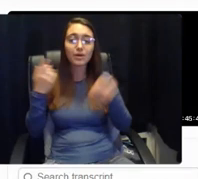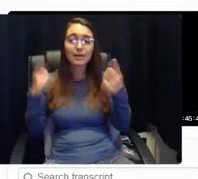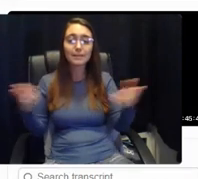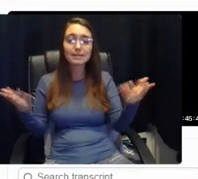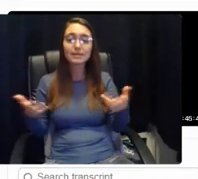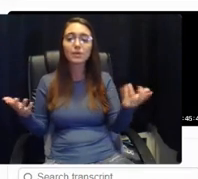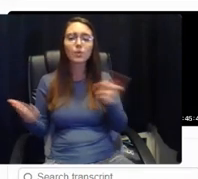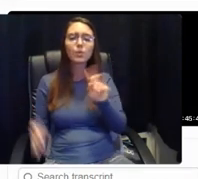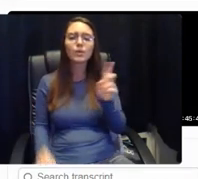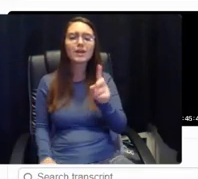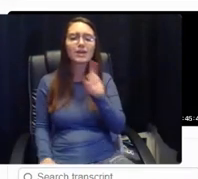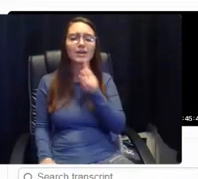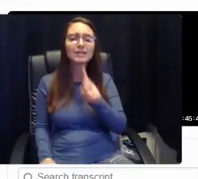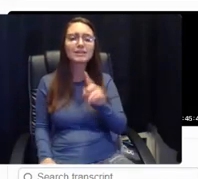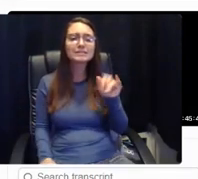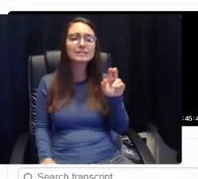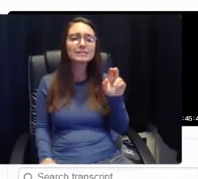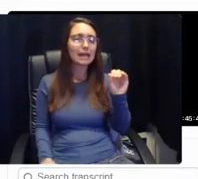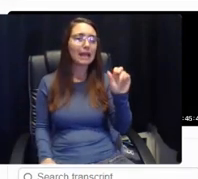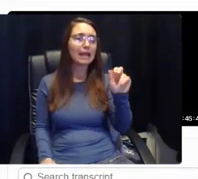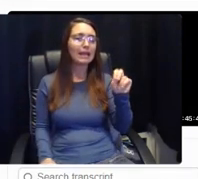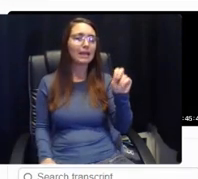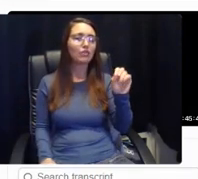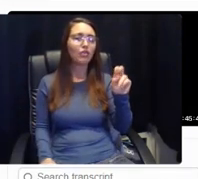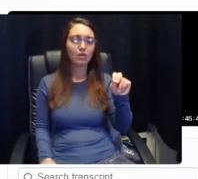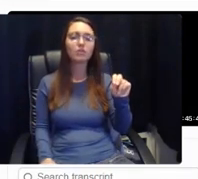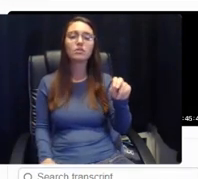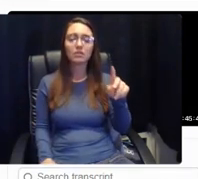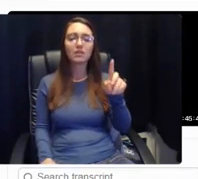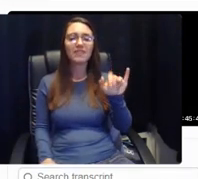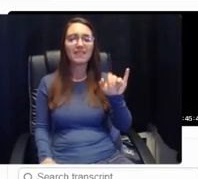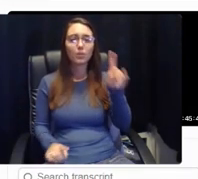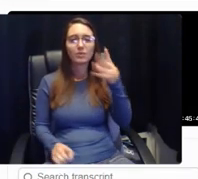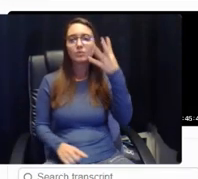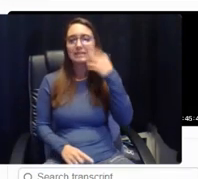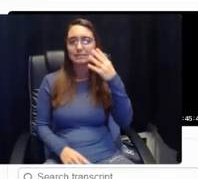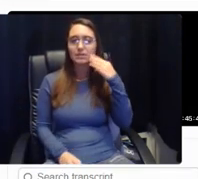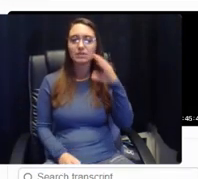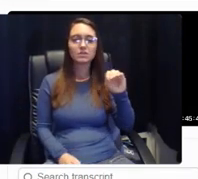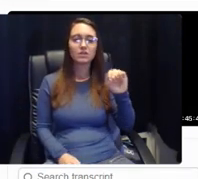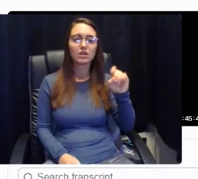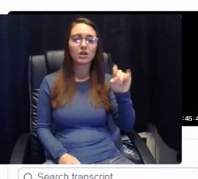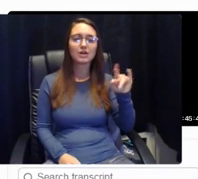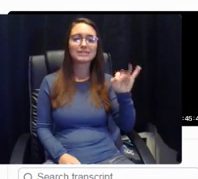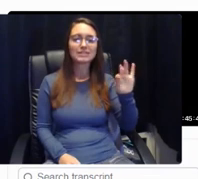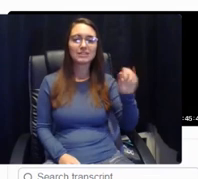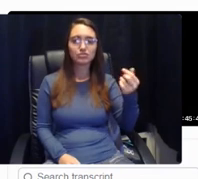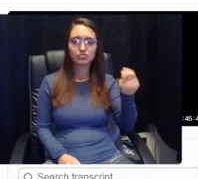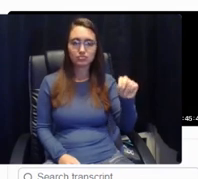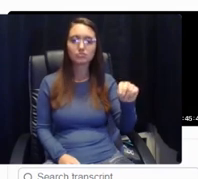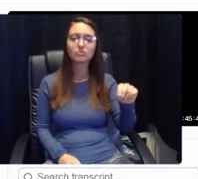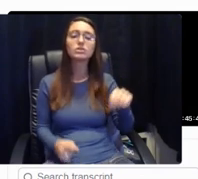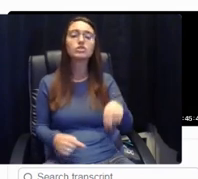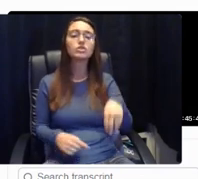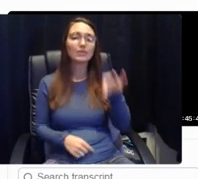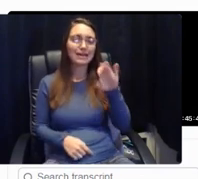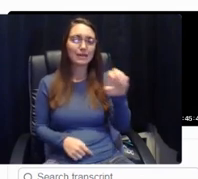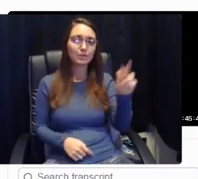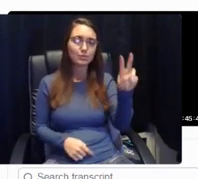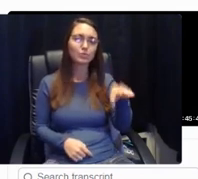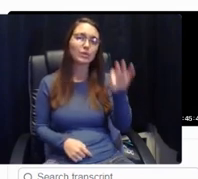NO? NO is the one get oxidized, so it had to be iron 2 and iron 3. Now, iron 2 and iron 3